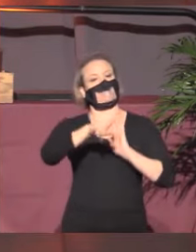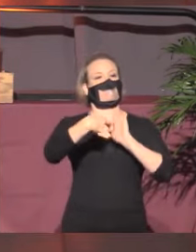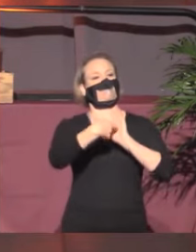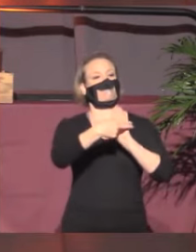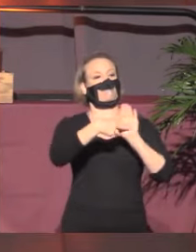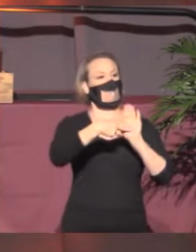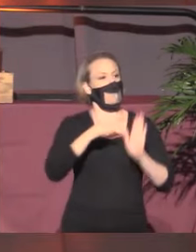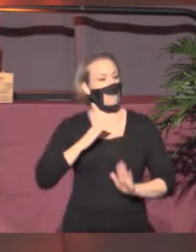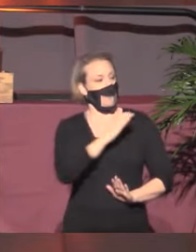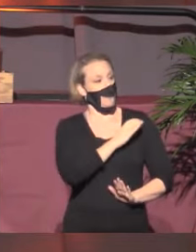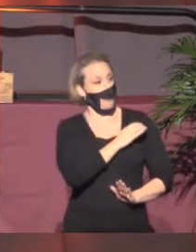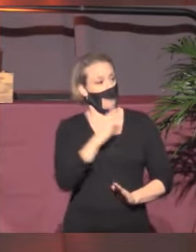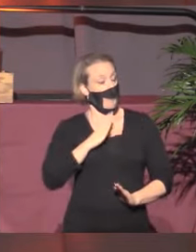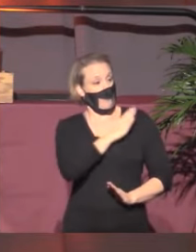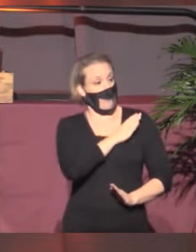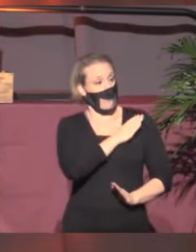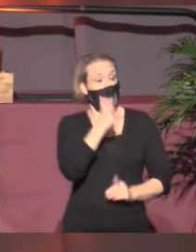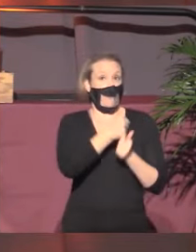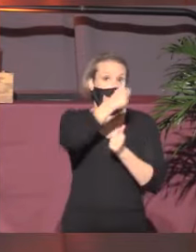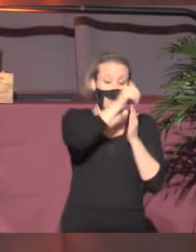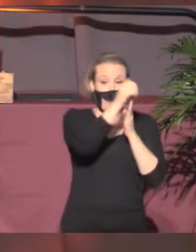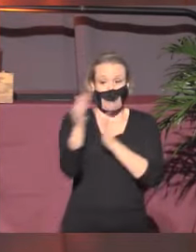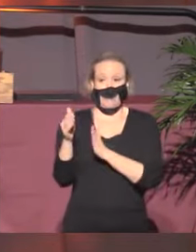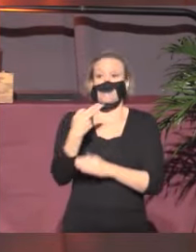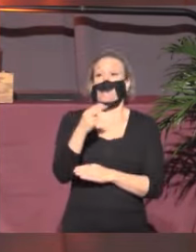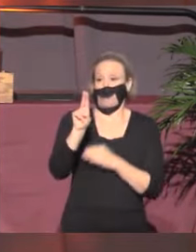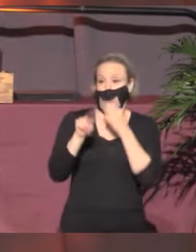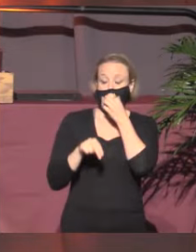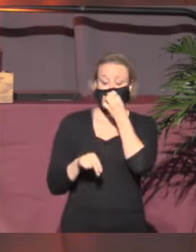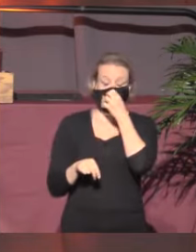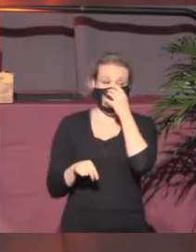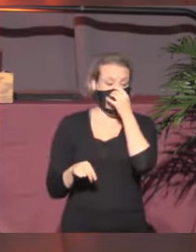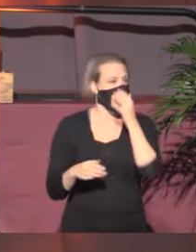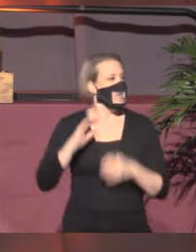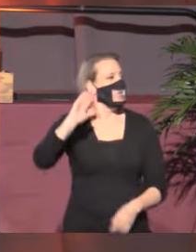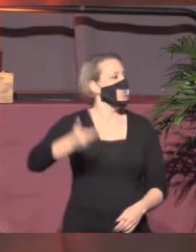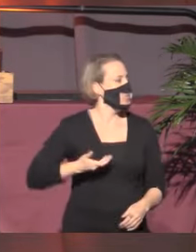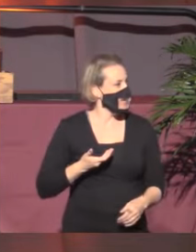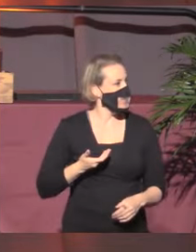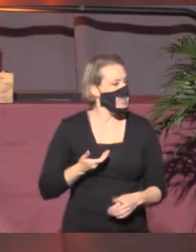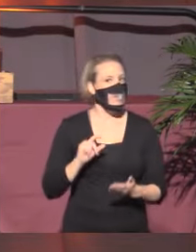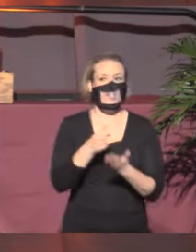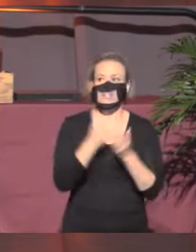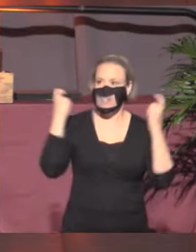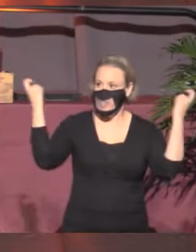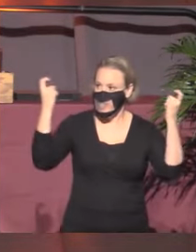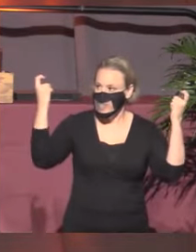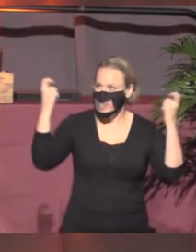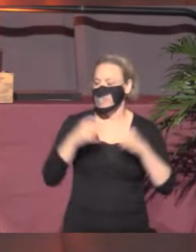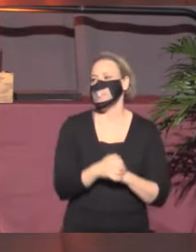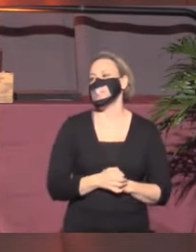chair of the Board of Trustees of Hamline University. Welcome to this commencement